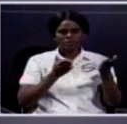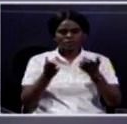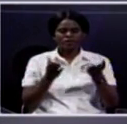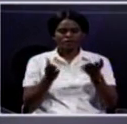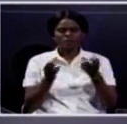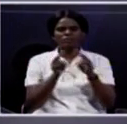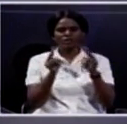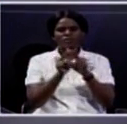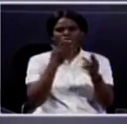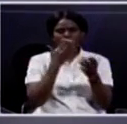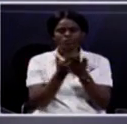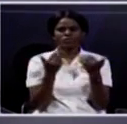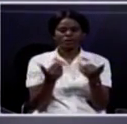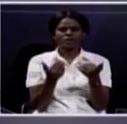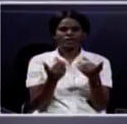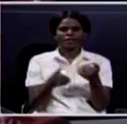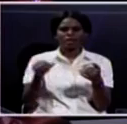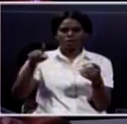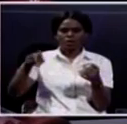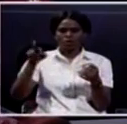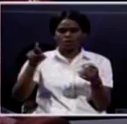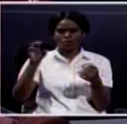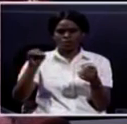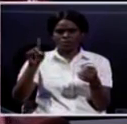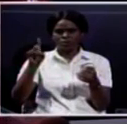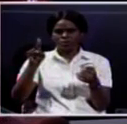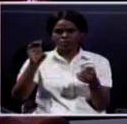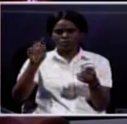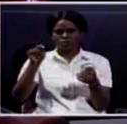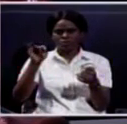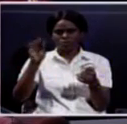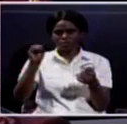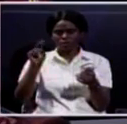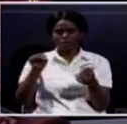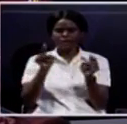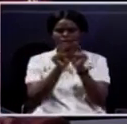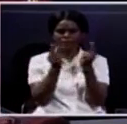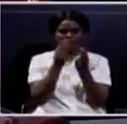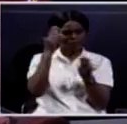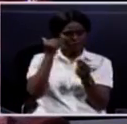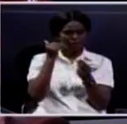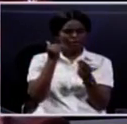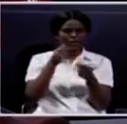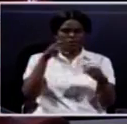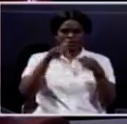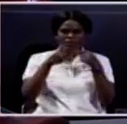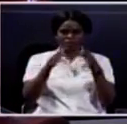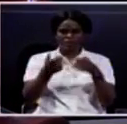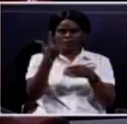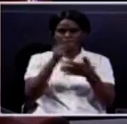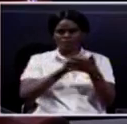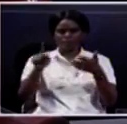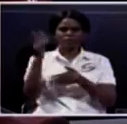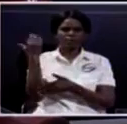Very good. Let me go to production unit. Why do we want to, in fact we have started. It was launched 3 weeks